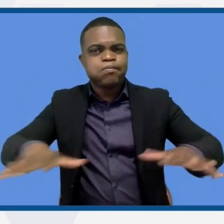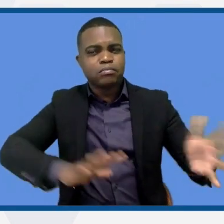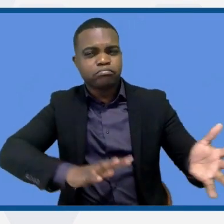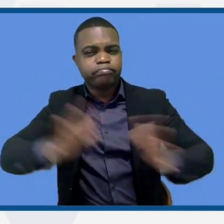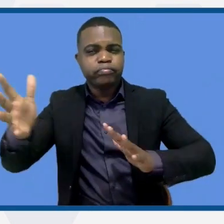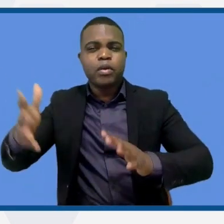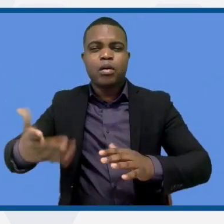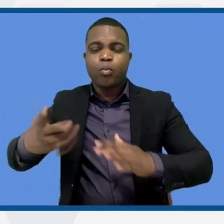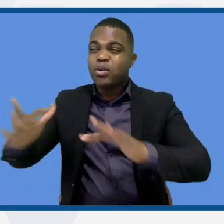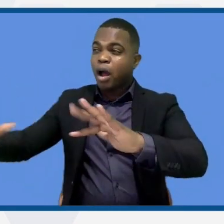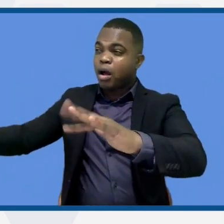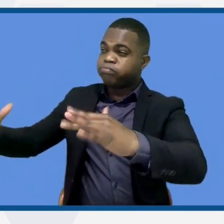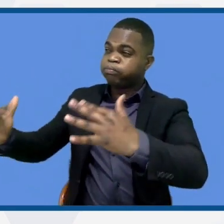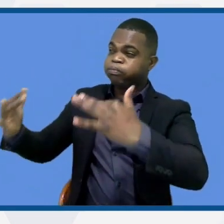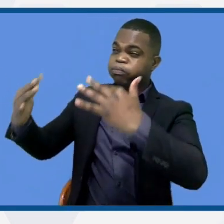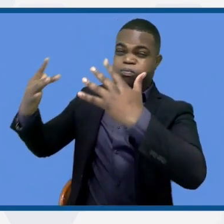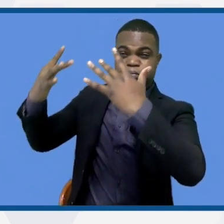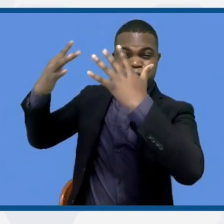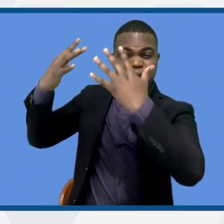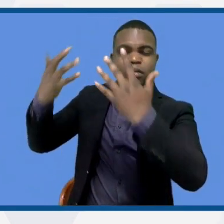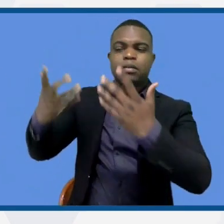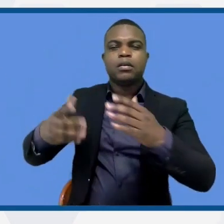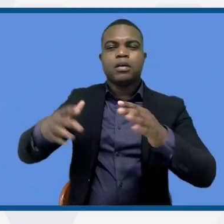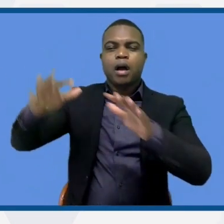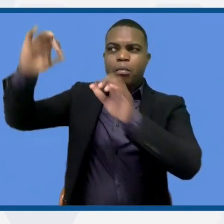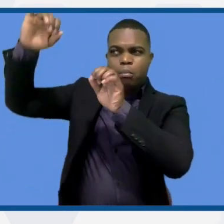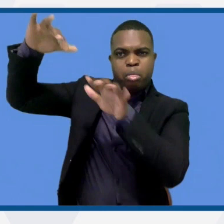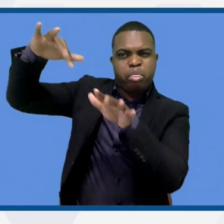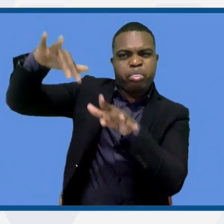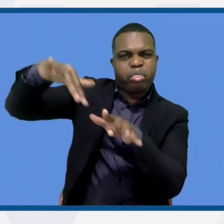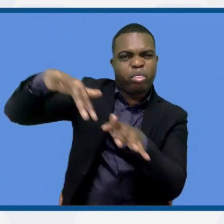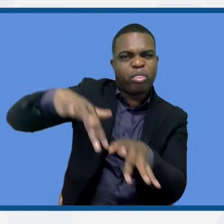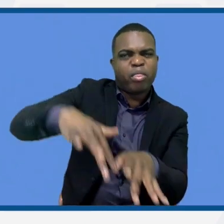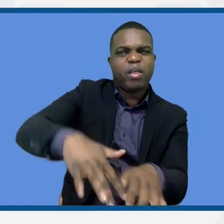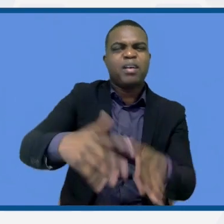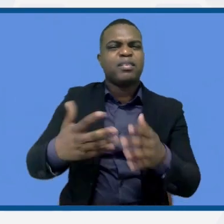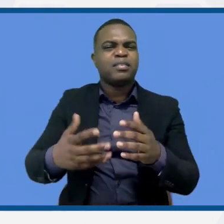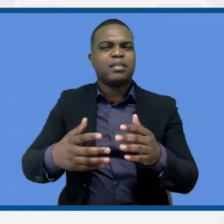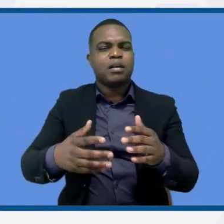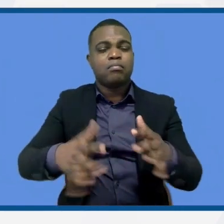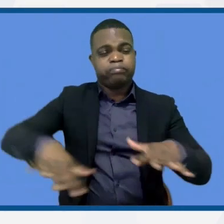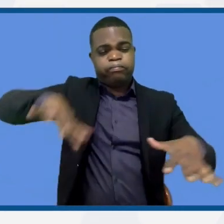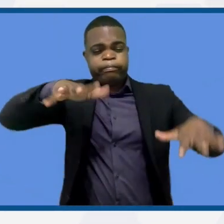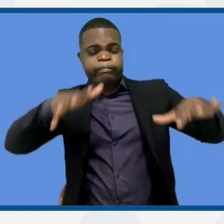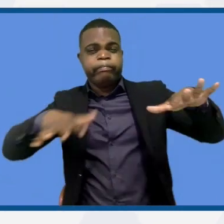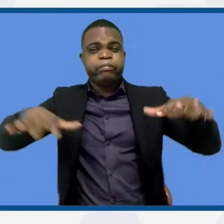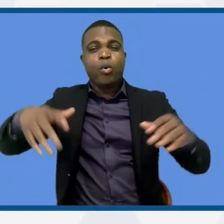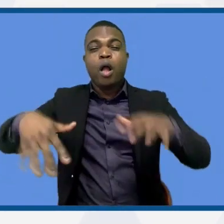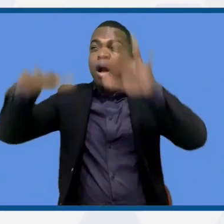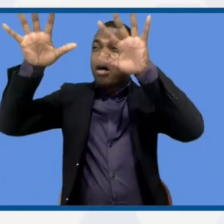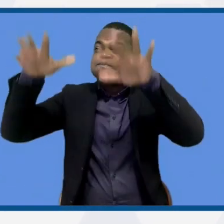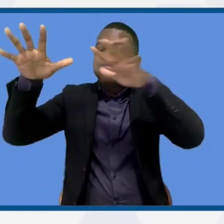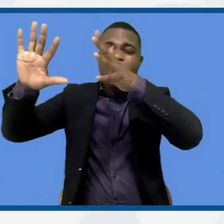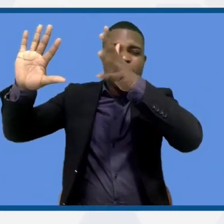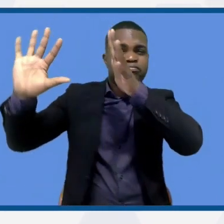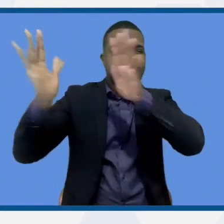that may even further or deepen the situation. But we also see what's